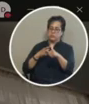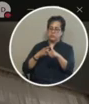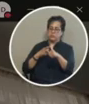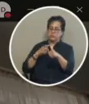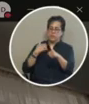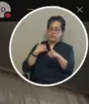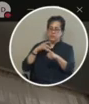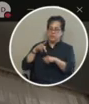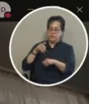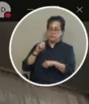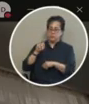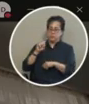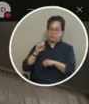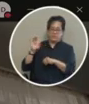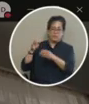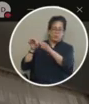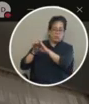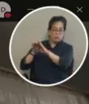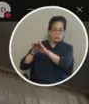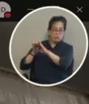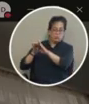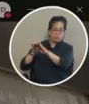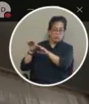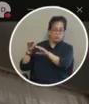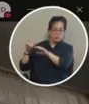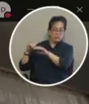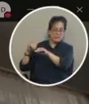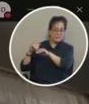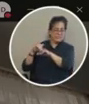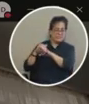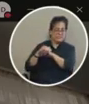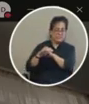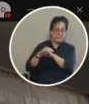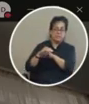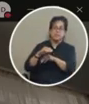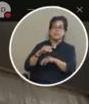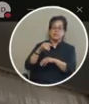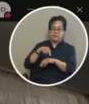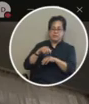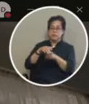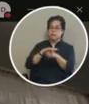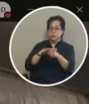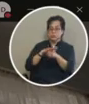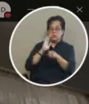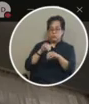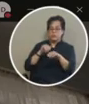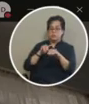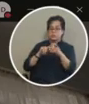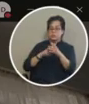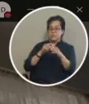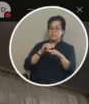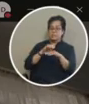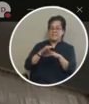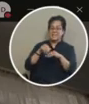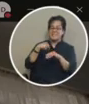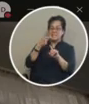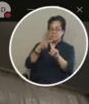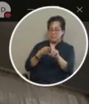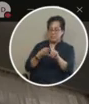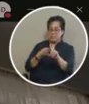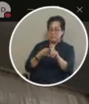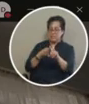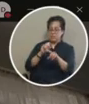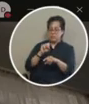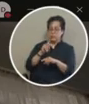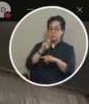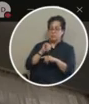the ports closed. So we think that's going to hit here locally sometime next month. So that's on the supply chain side.